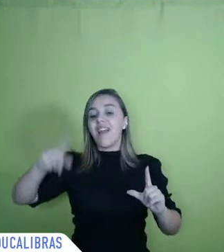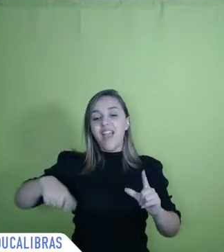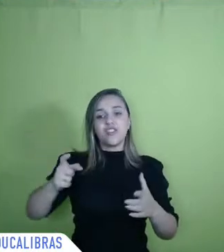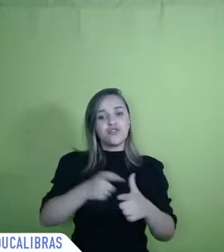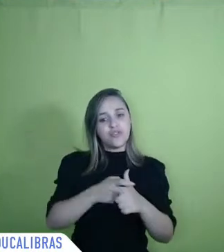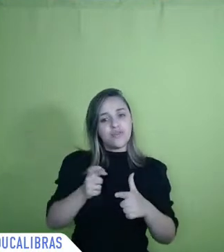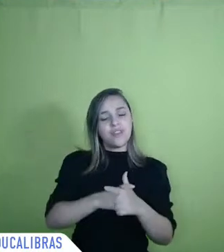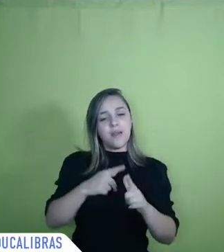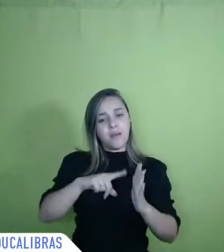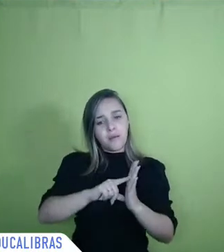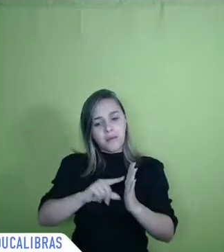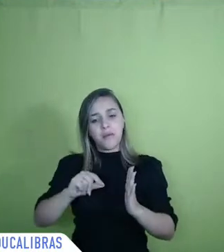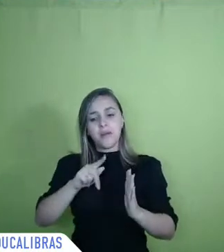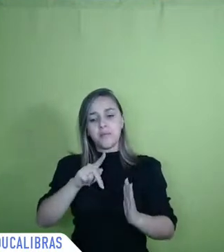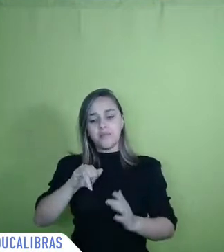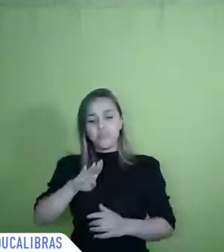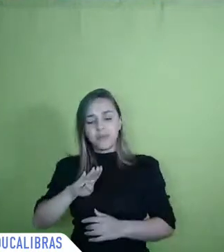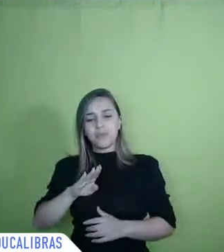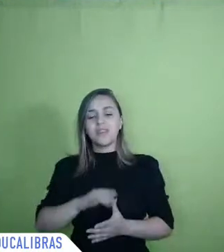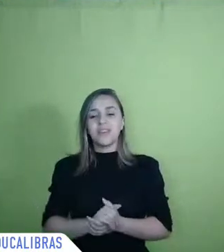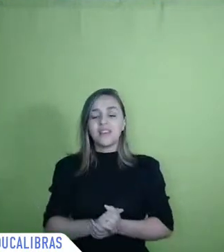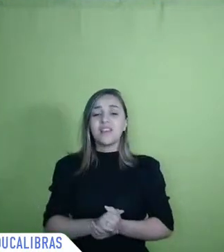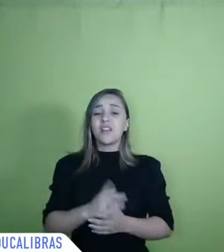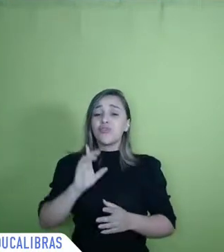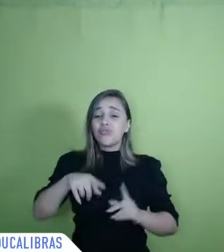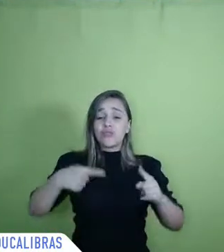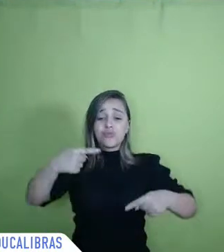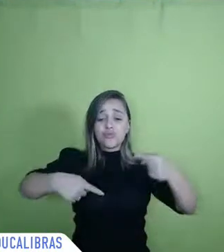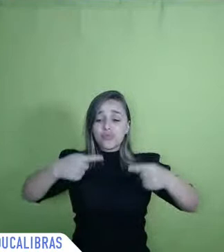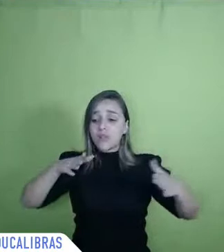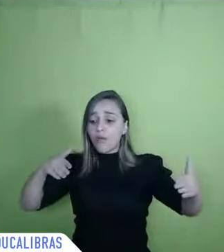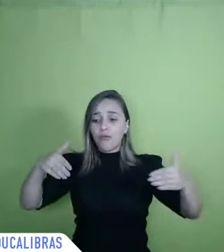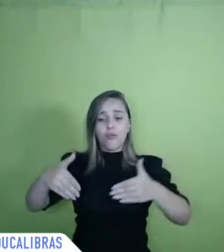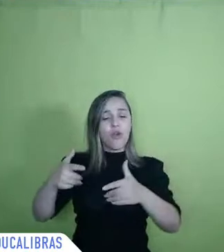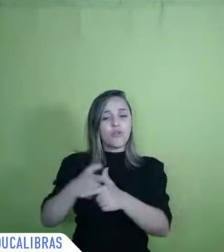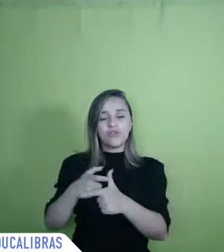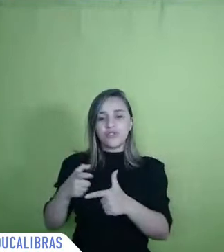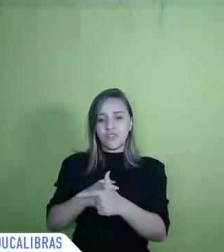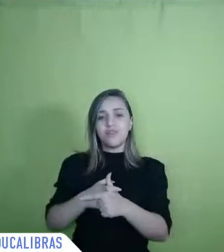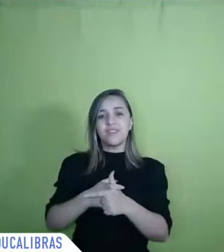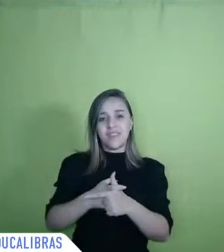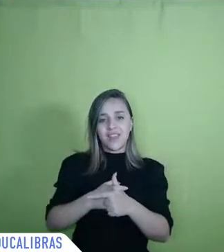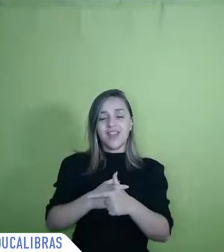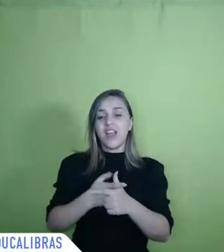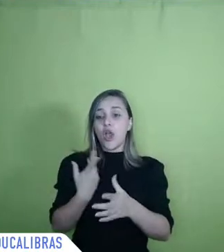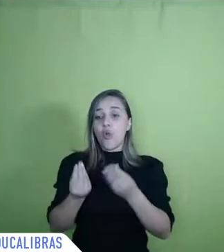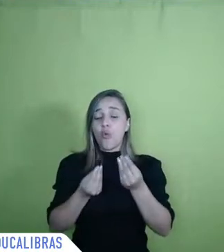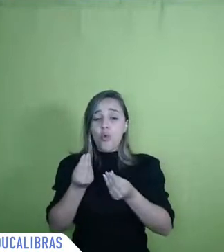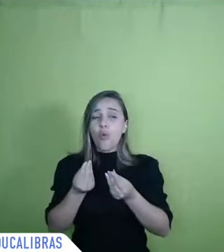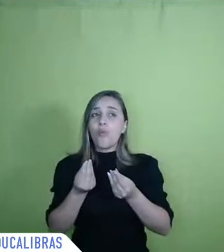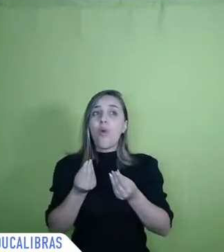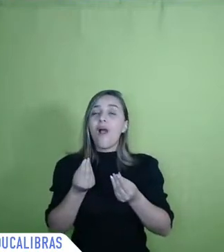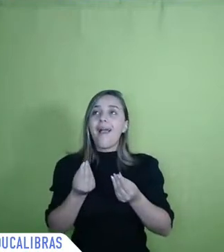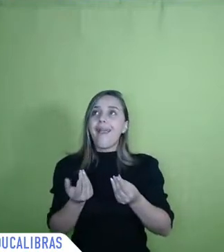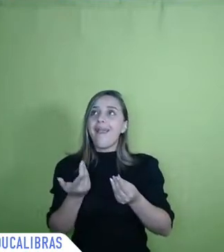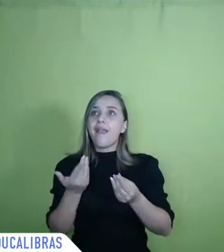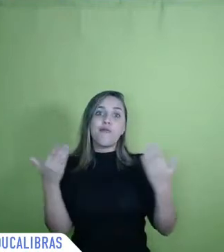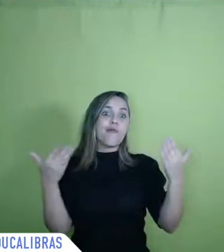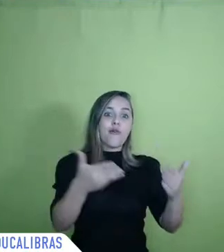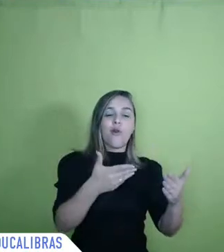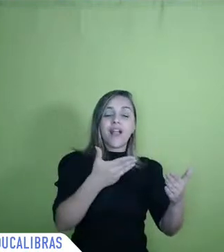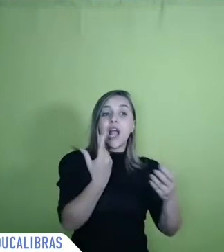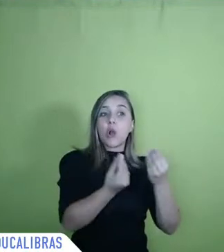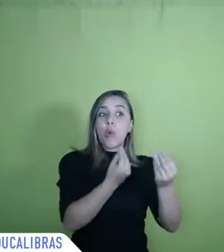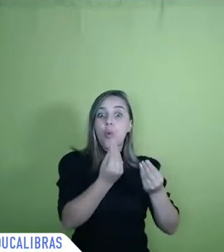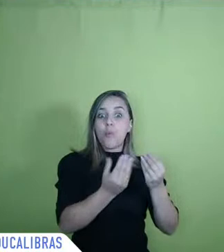is that if we increase the GDP by 1 percentage point, that is good. What do I do